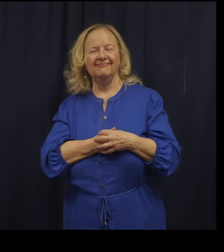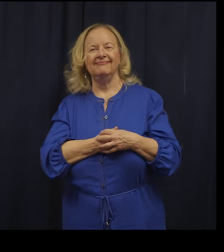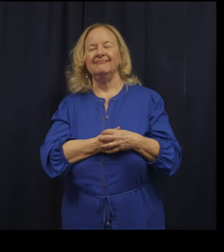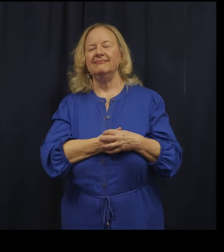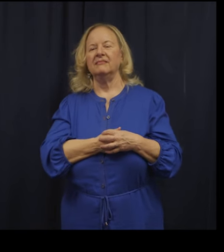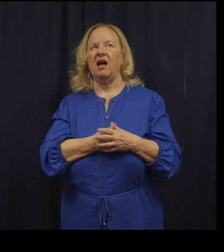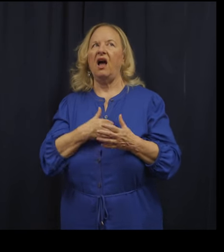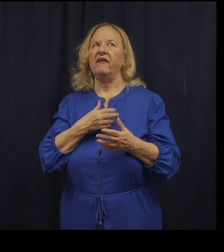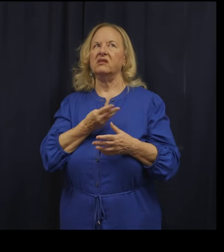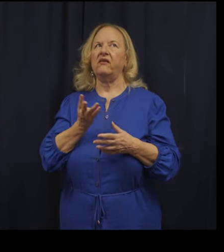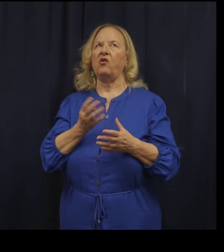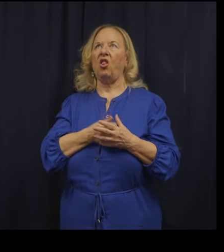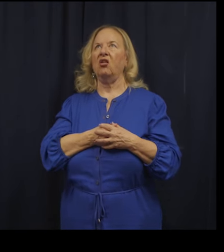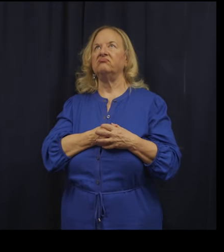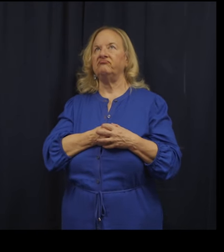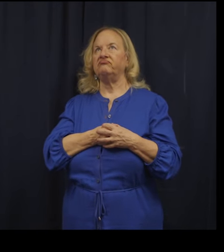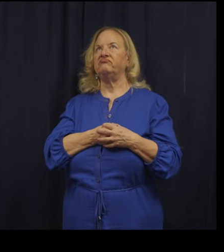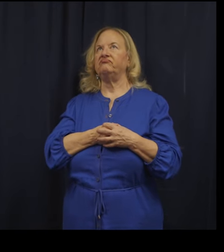I had several.